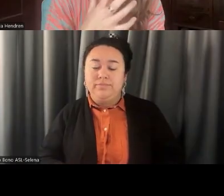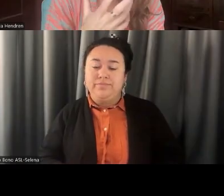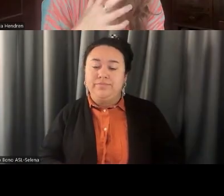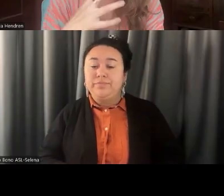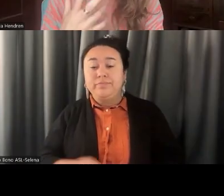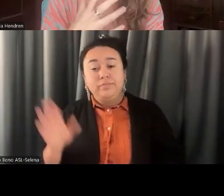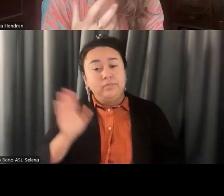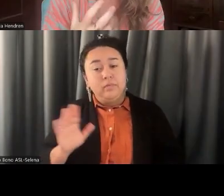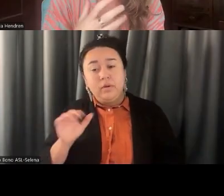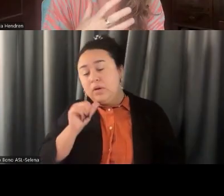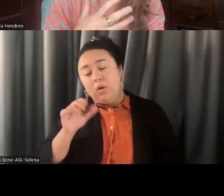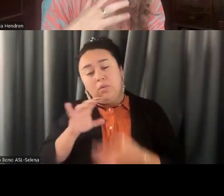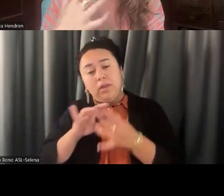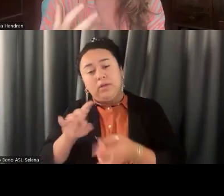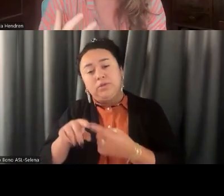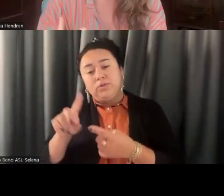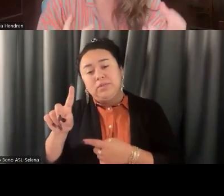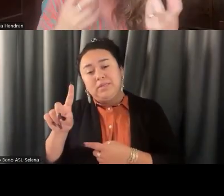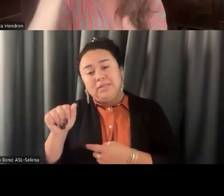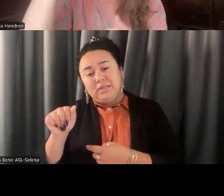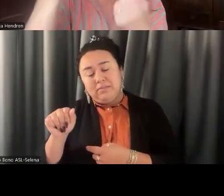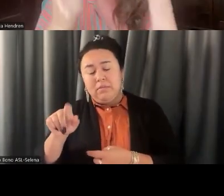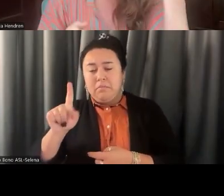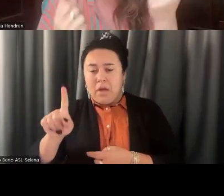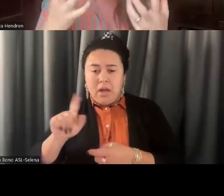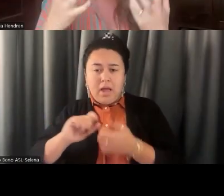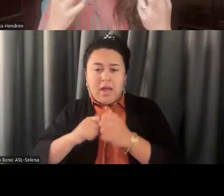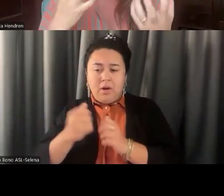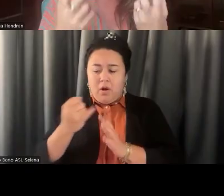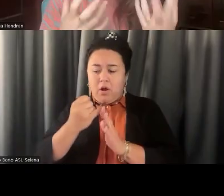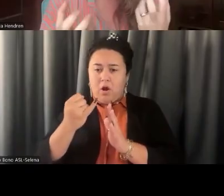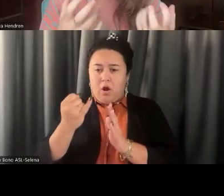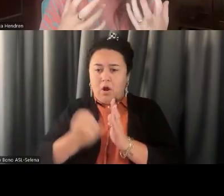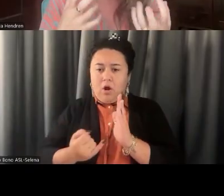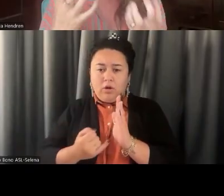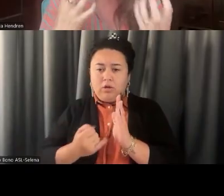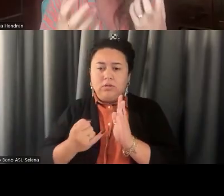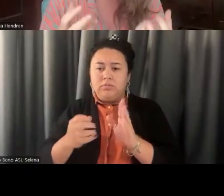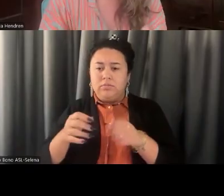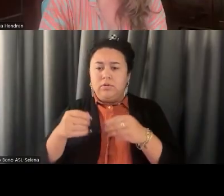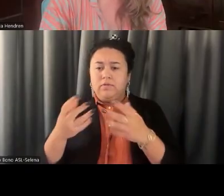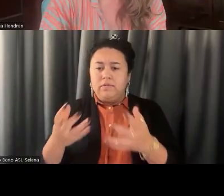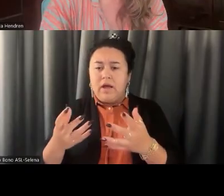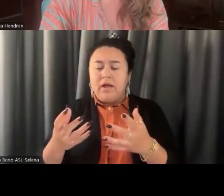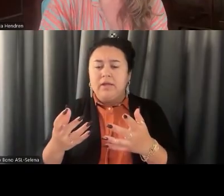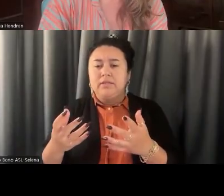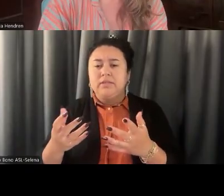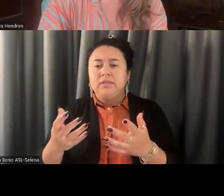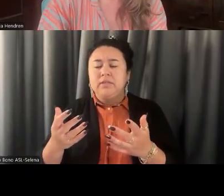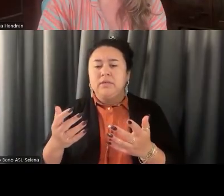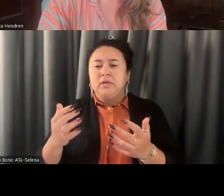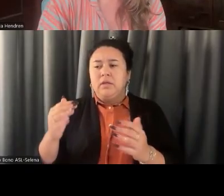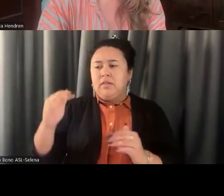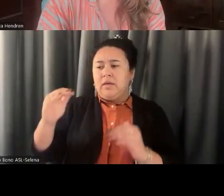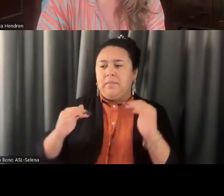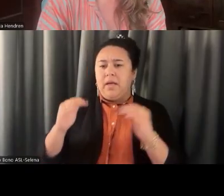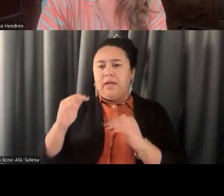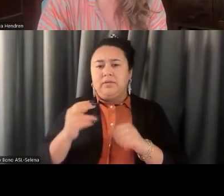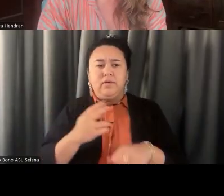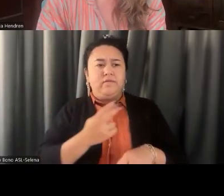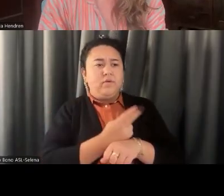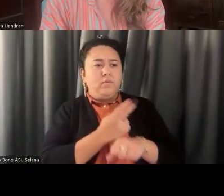how can art do ideas in a way that has this valence and this real kind of traction of use